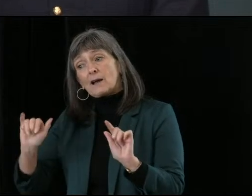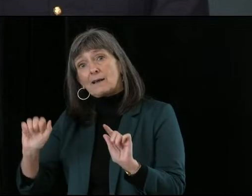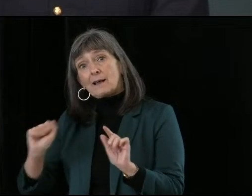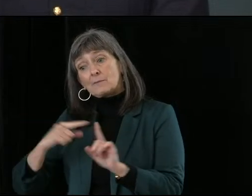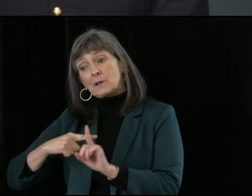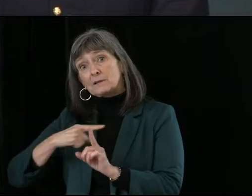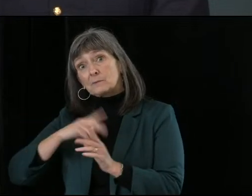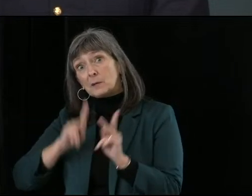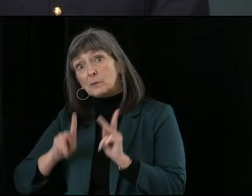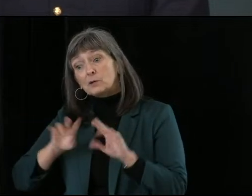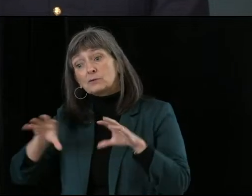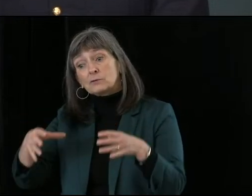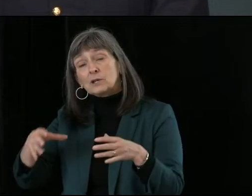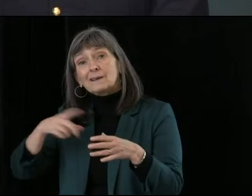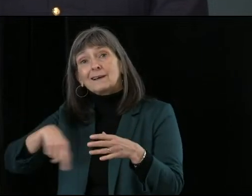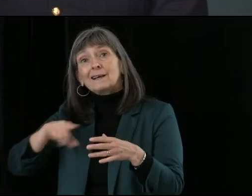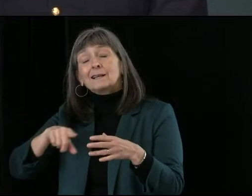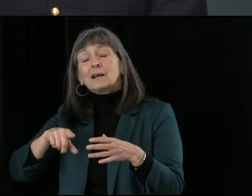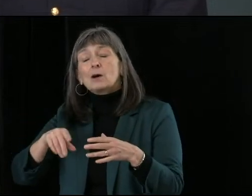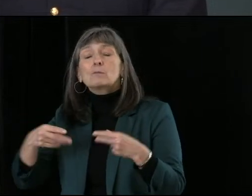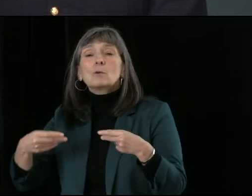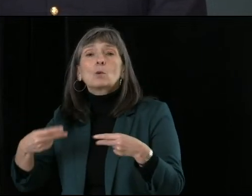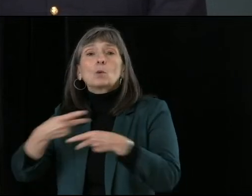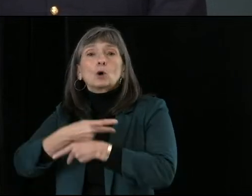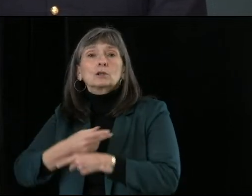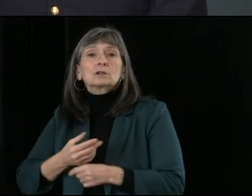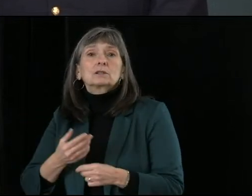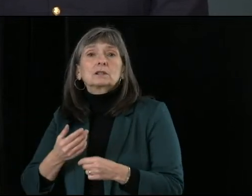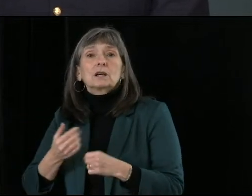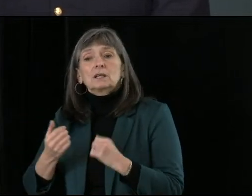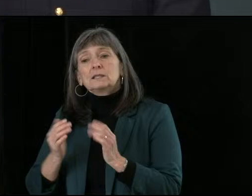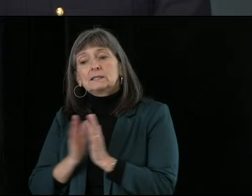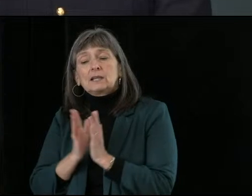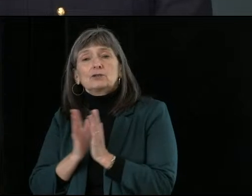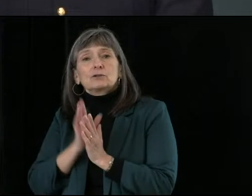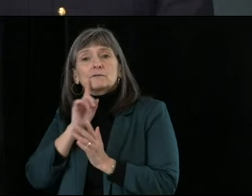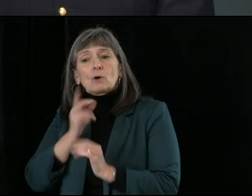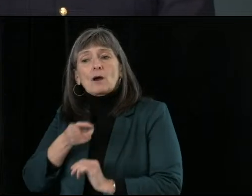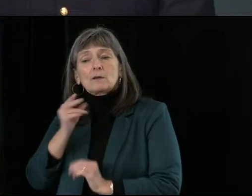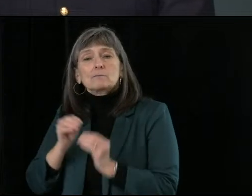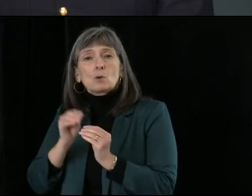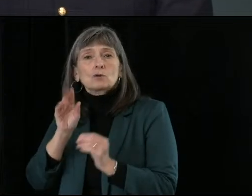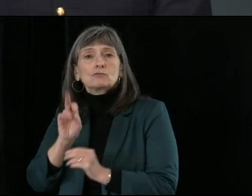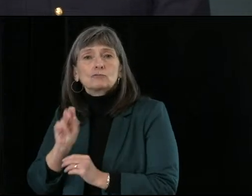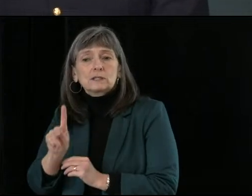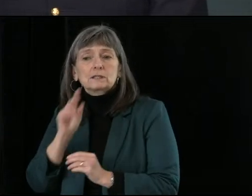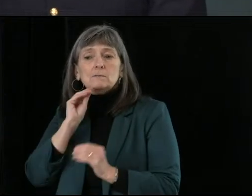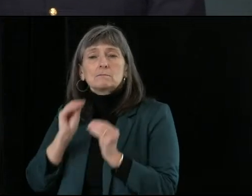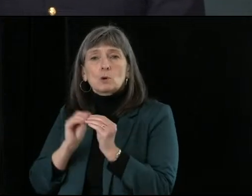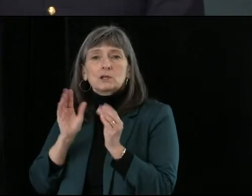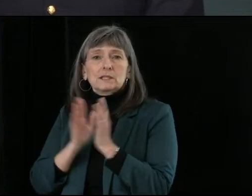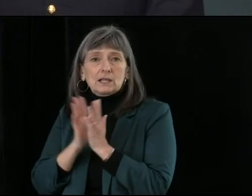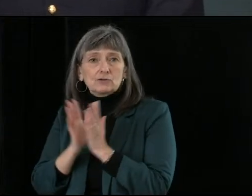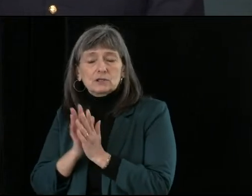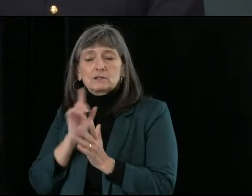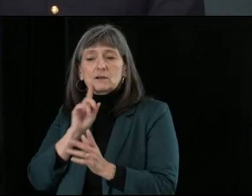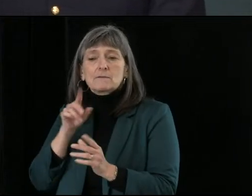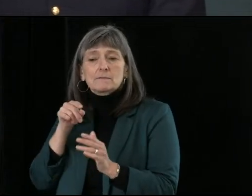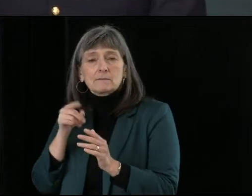2SLGBTQIA+ people are at a higher risk of violence, and we must work alongside Indigenous governments